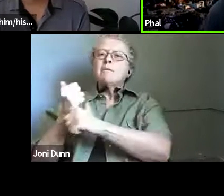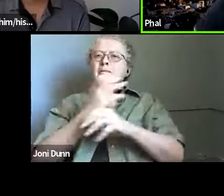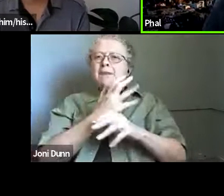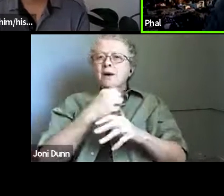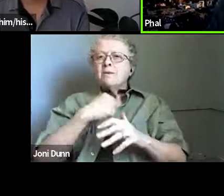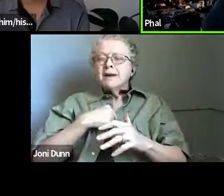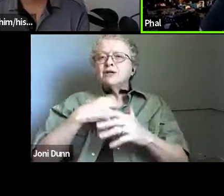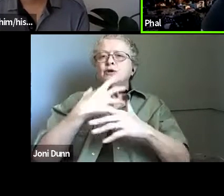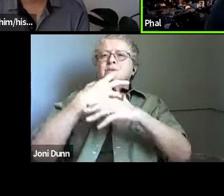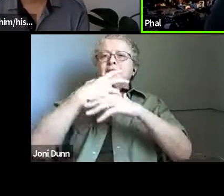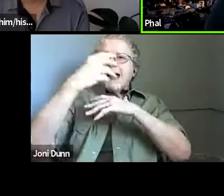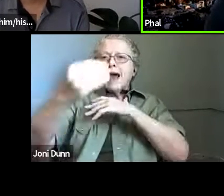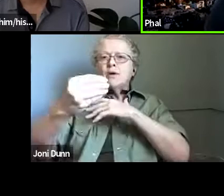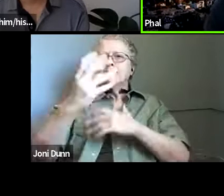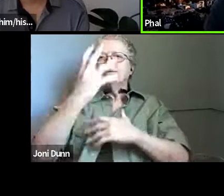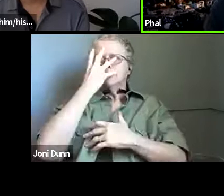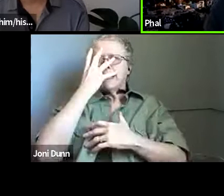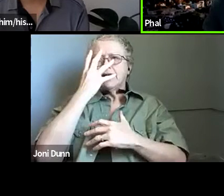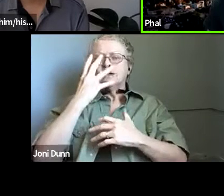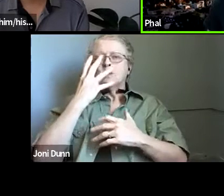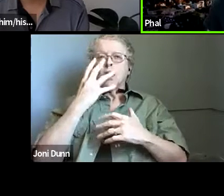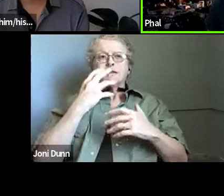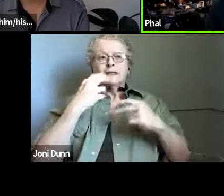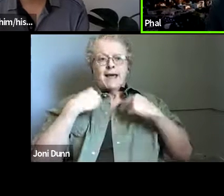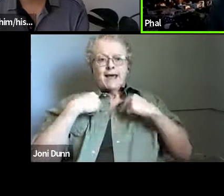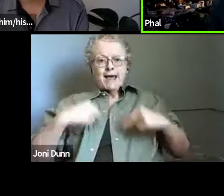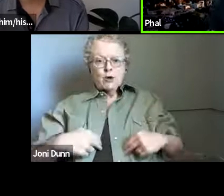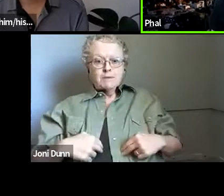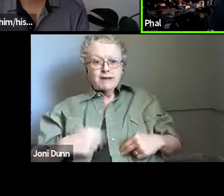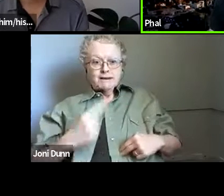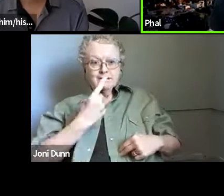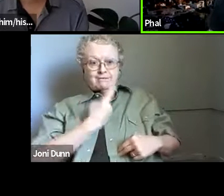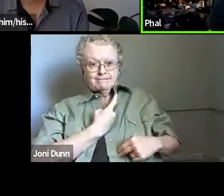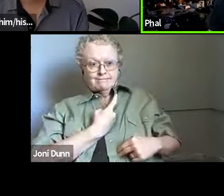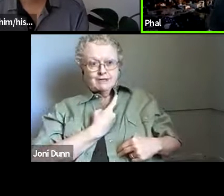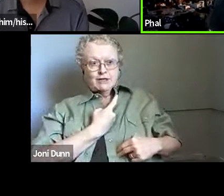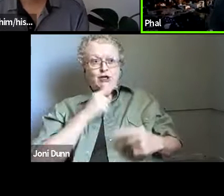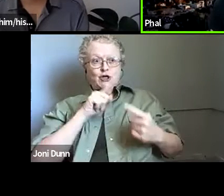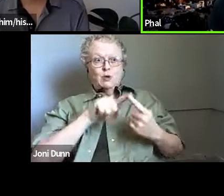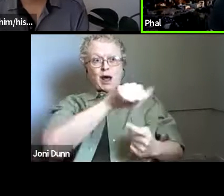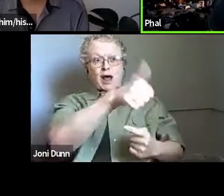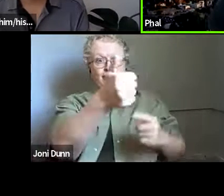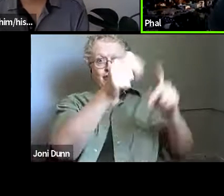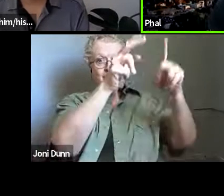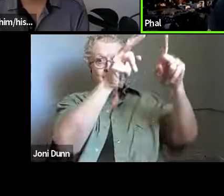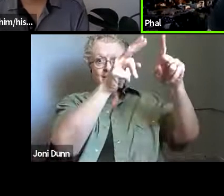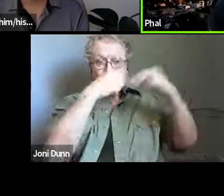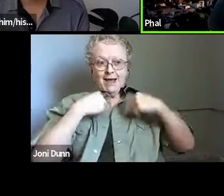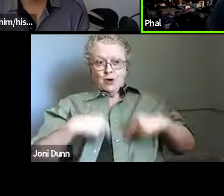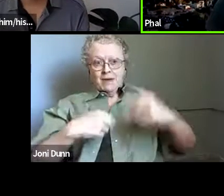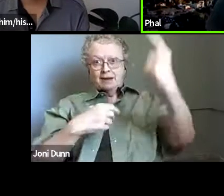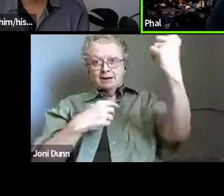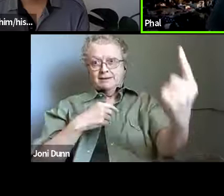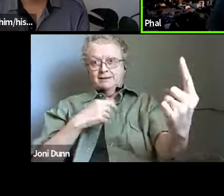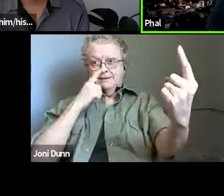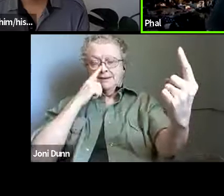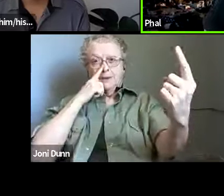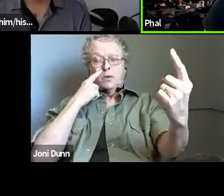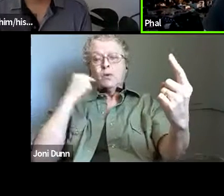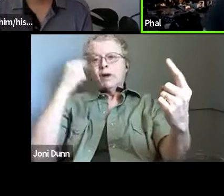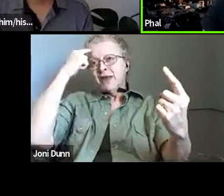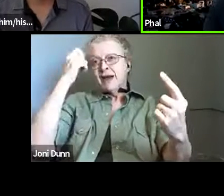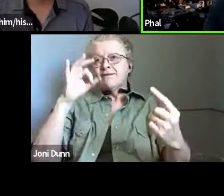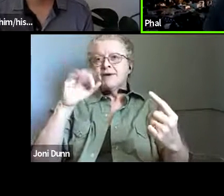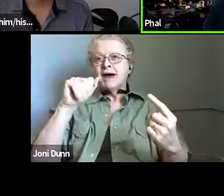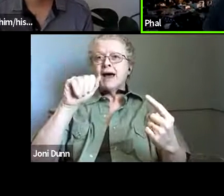human being from another human being, right? And so I want to encourage folks to think of, when we think of abolition, a lot of times folks think about, you know, like the system